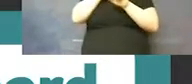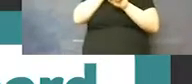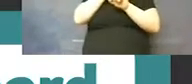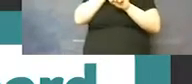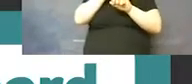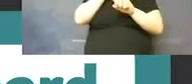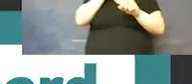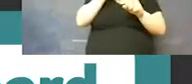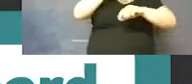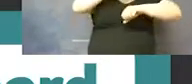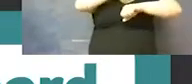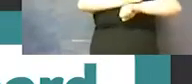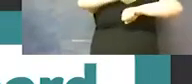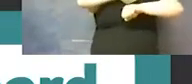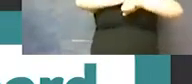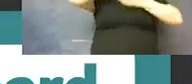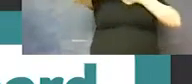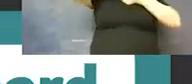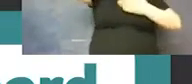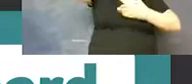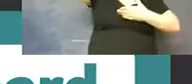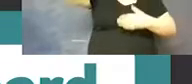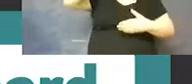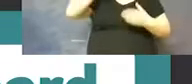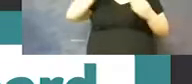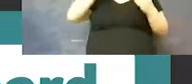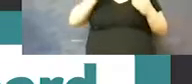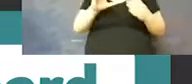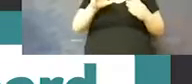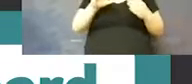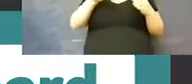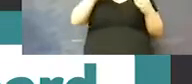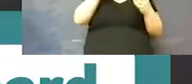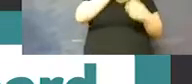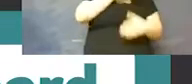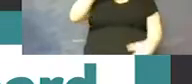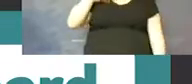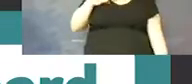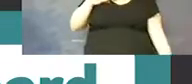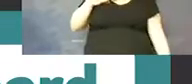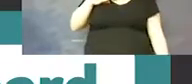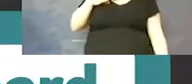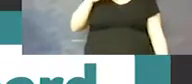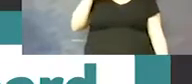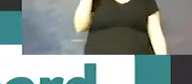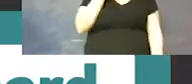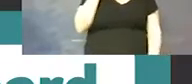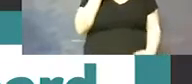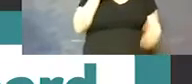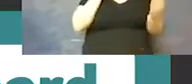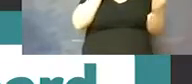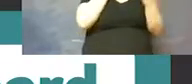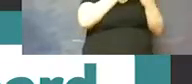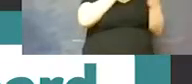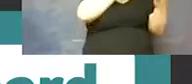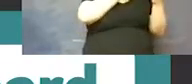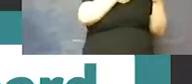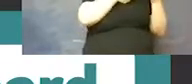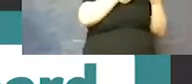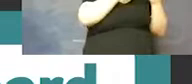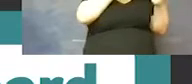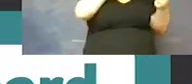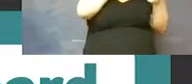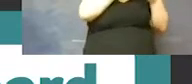staff members. And to let you know that we only report the number of close contacts to those